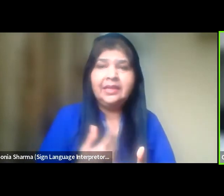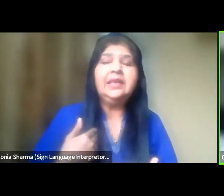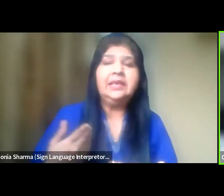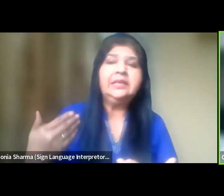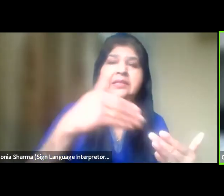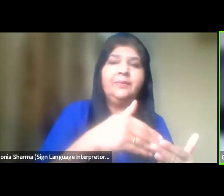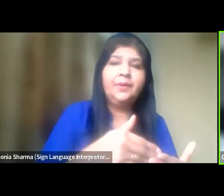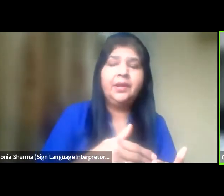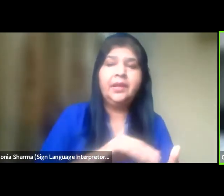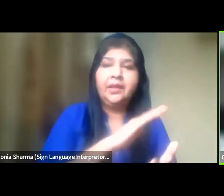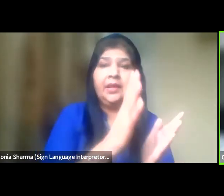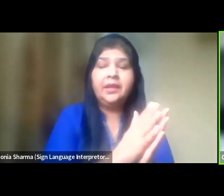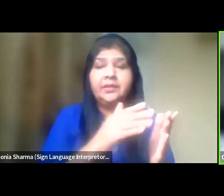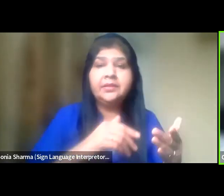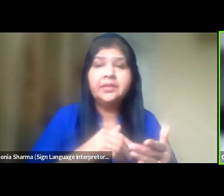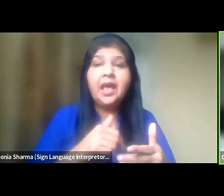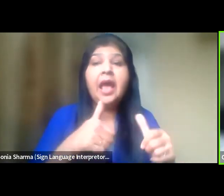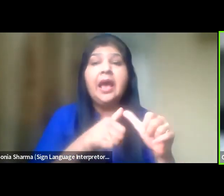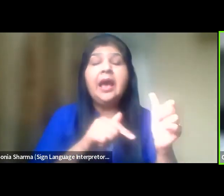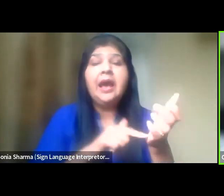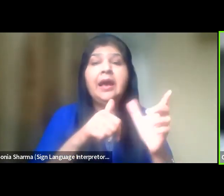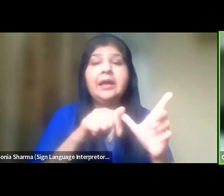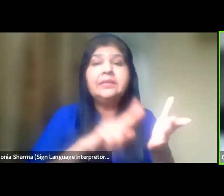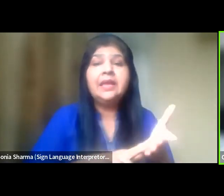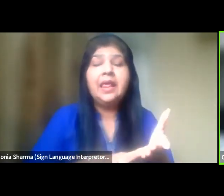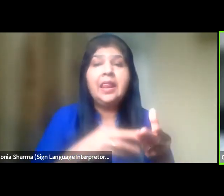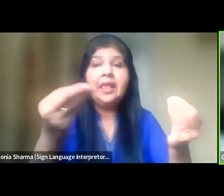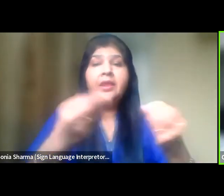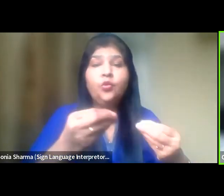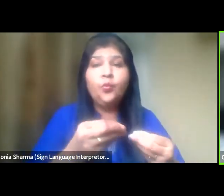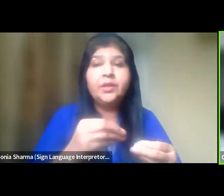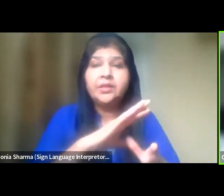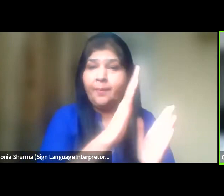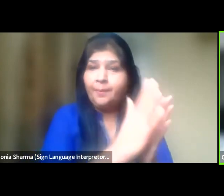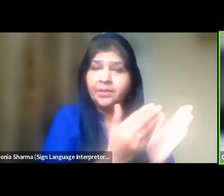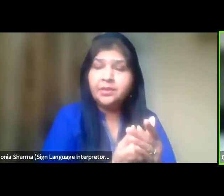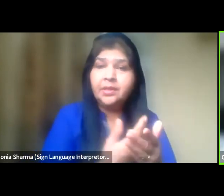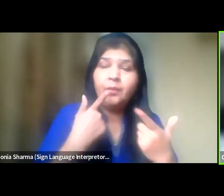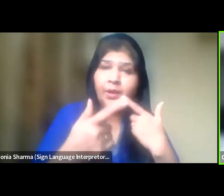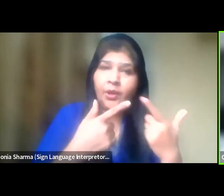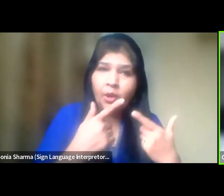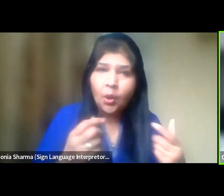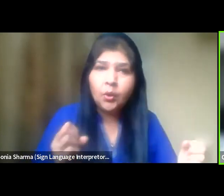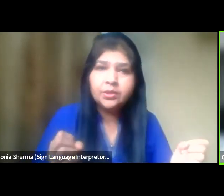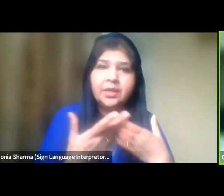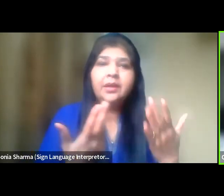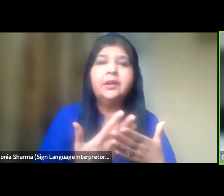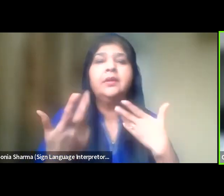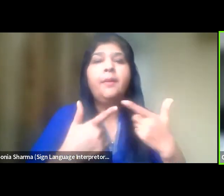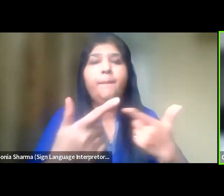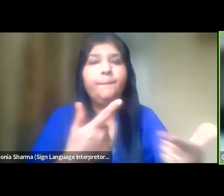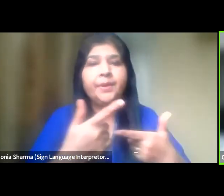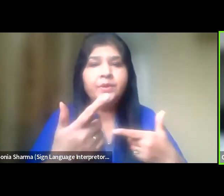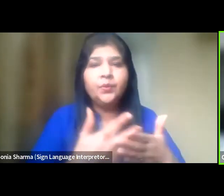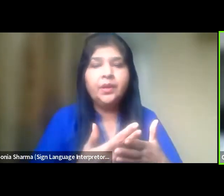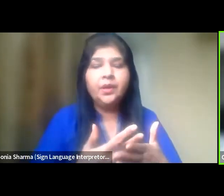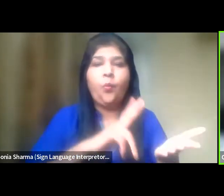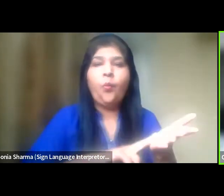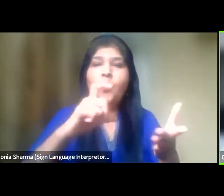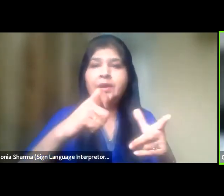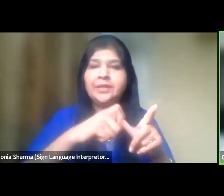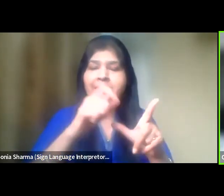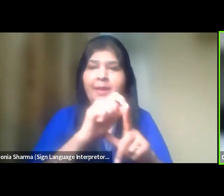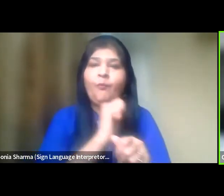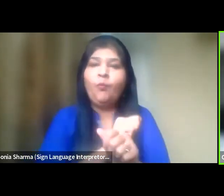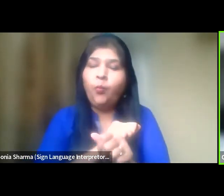Innovation Mission. And then we began to talk where the synergies between VOSAP's work